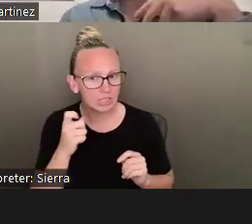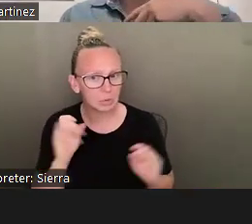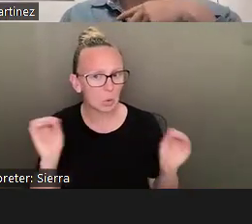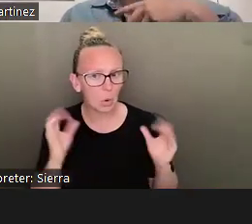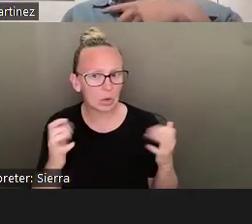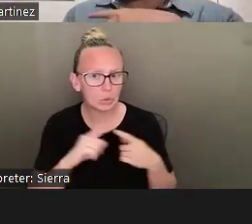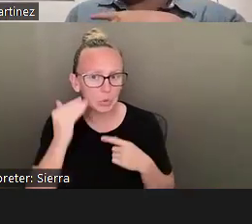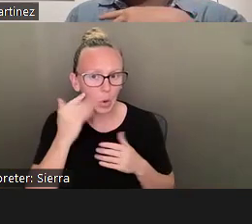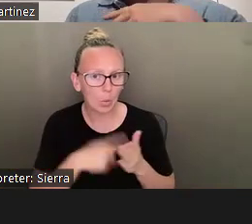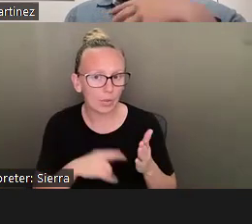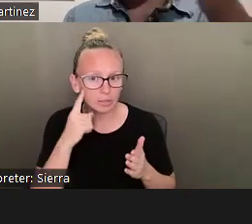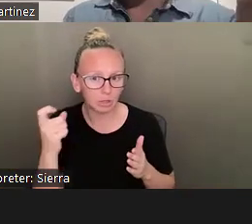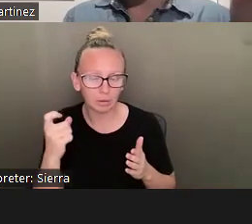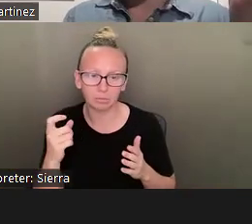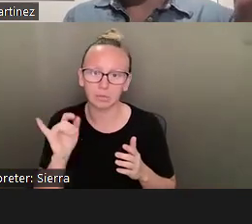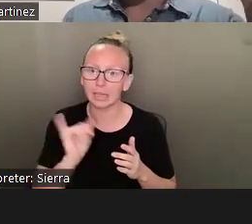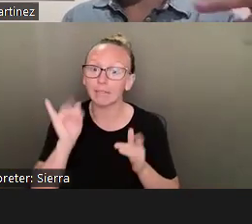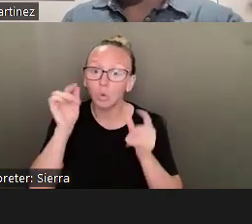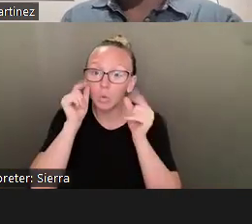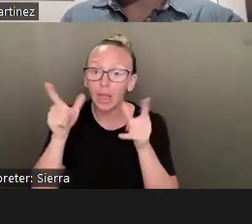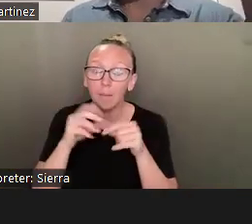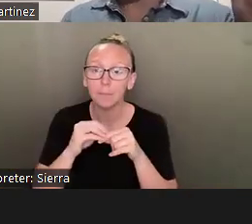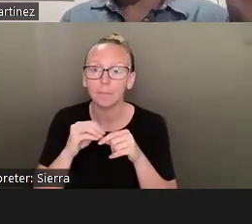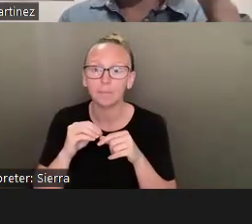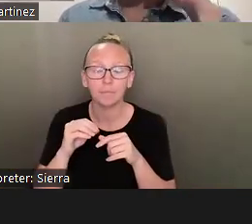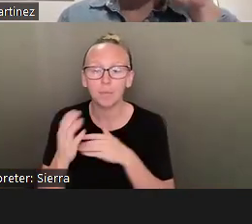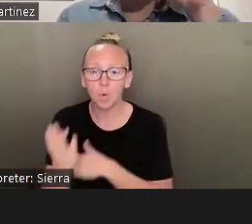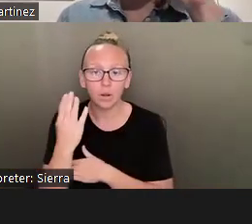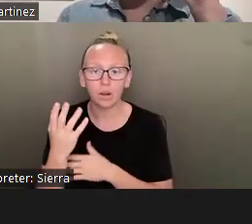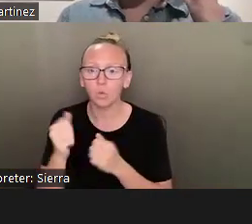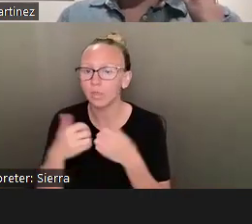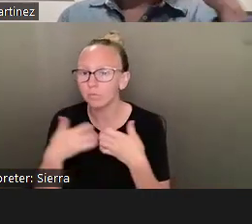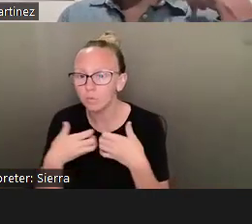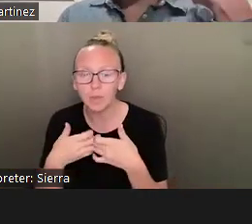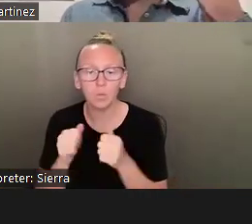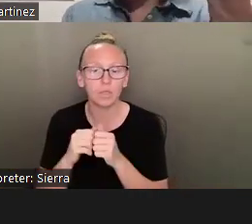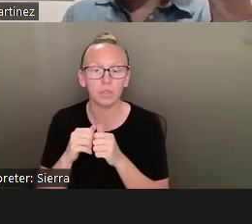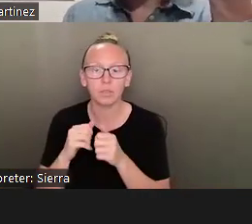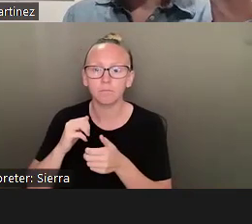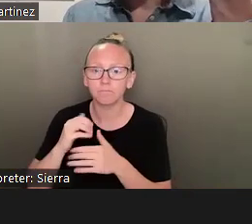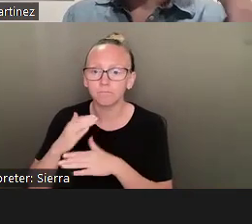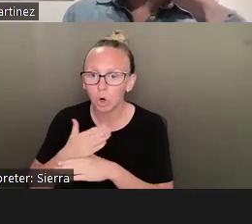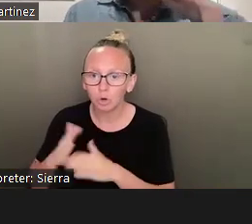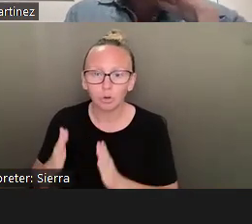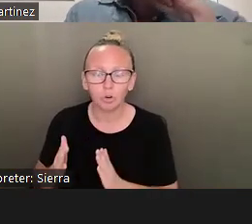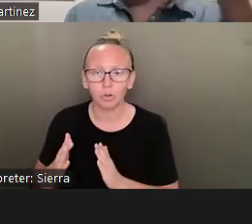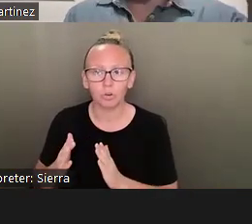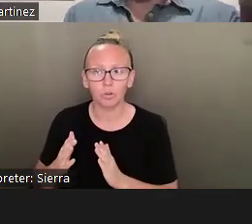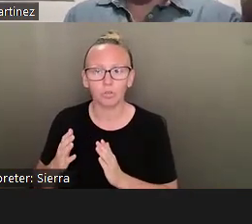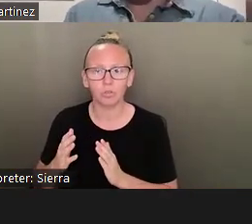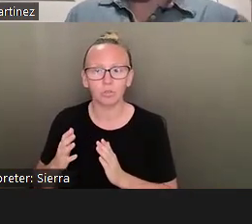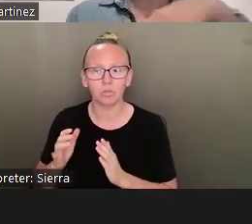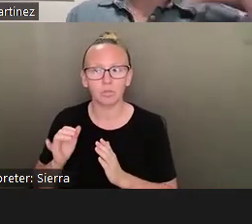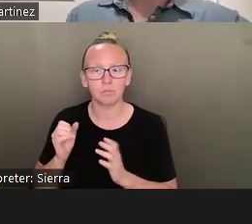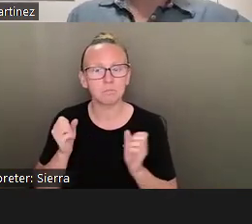morning, you're waking up, with your partner or your roommates or whatever, it's not necessarily